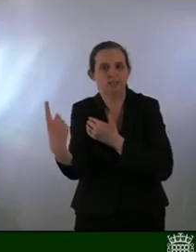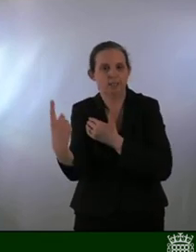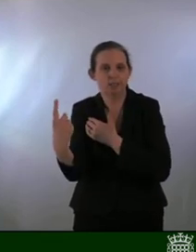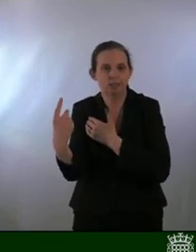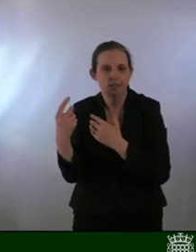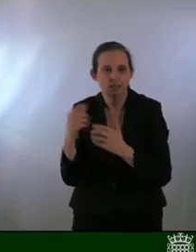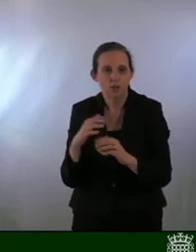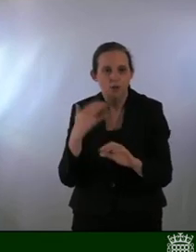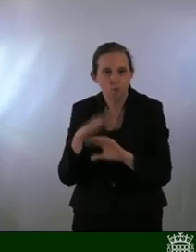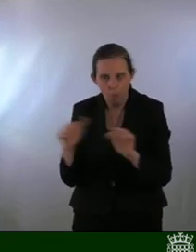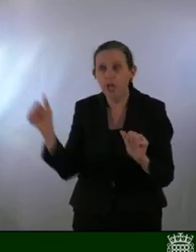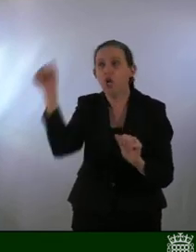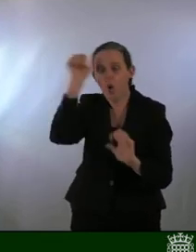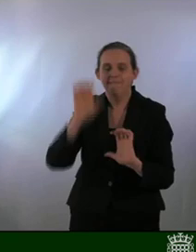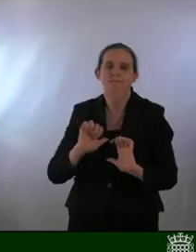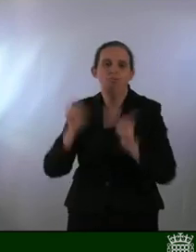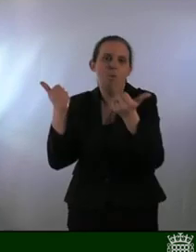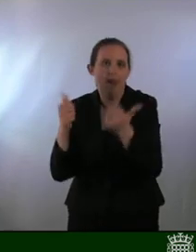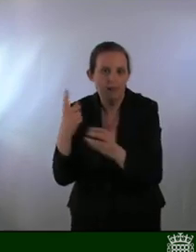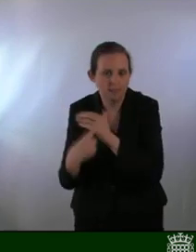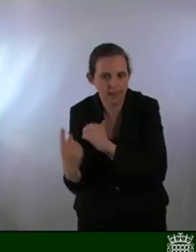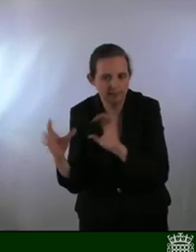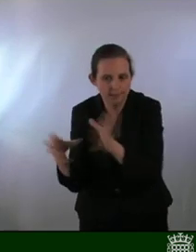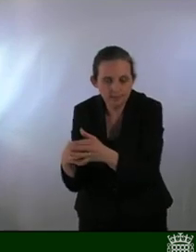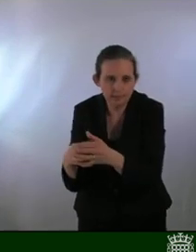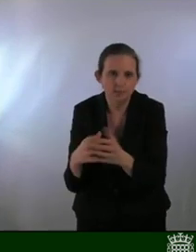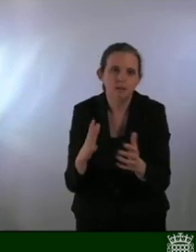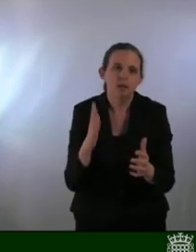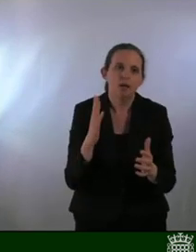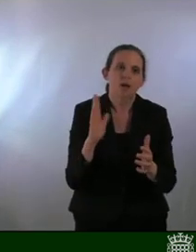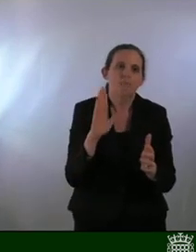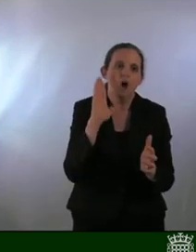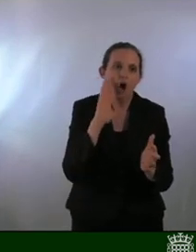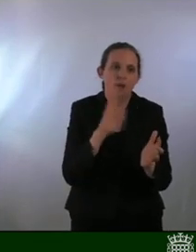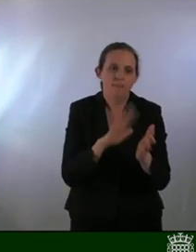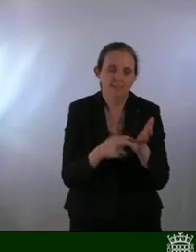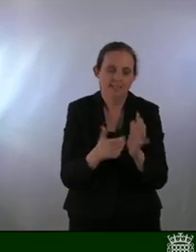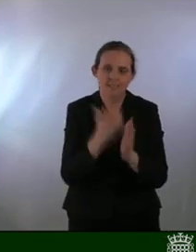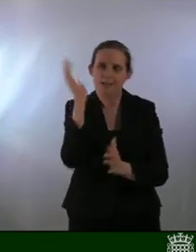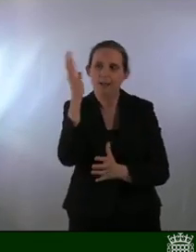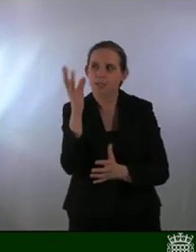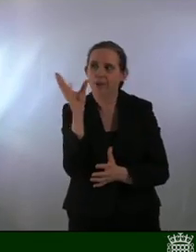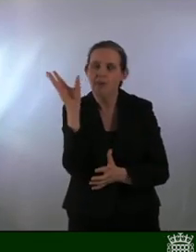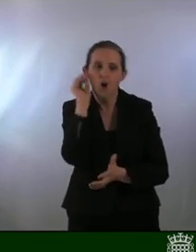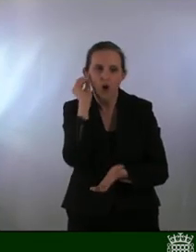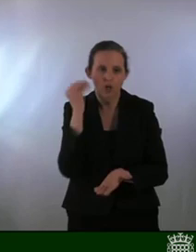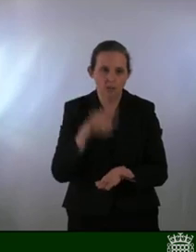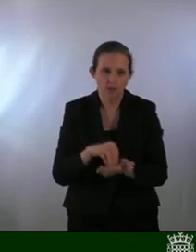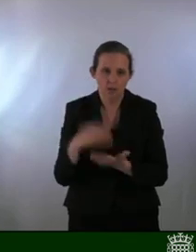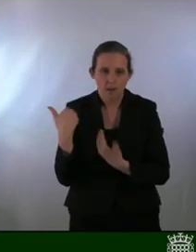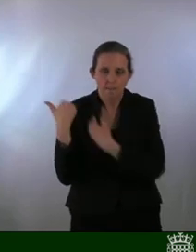know, and I'm sure that Mr Speaker will have heard that the concern raised, and I'm passing this one to you,